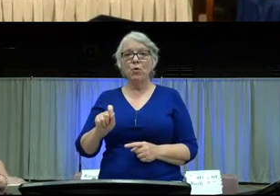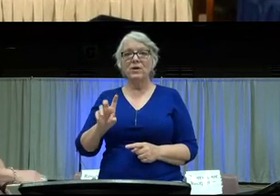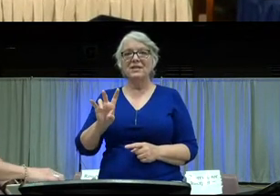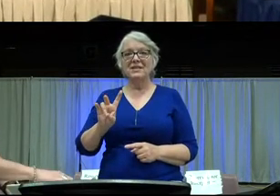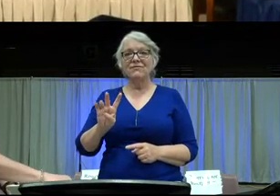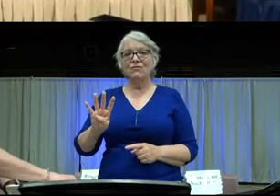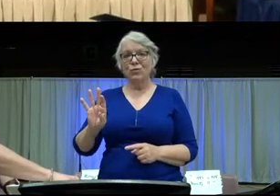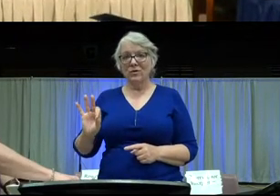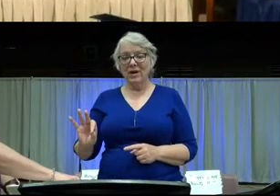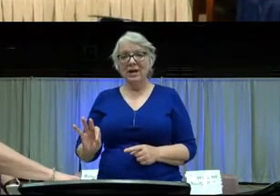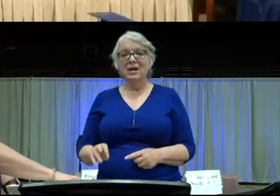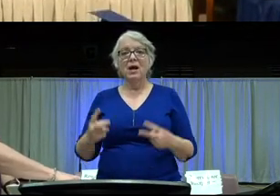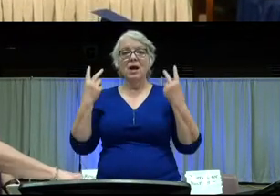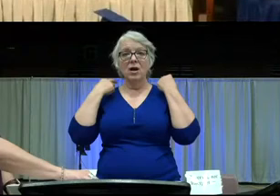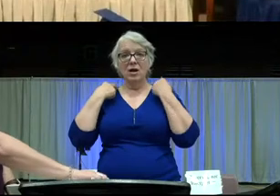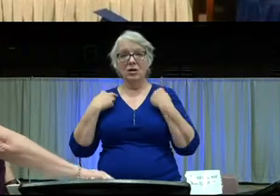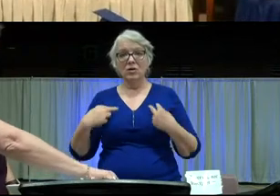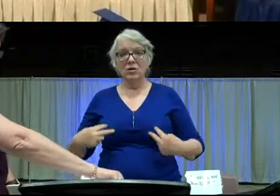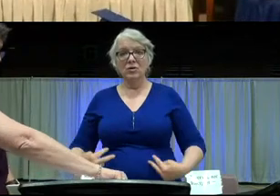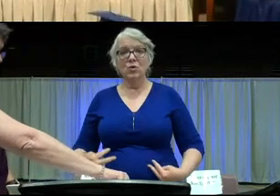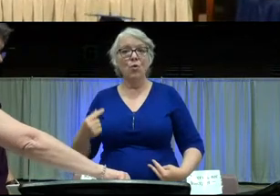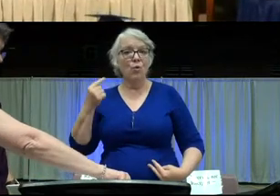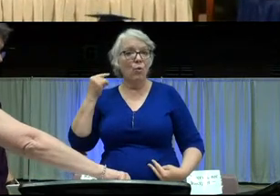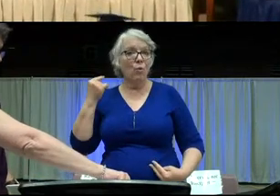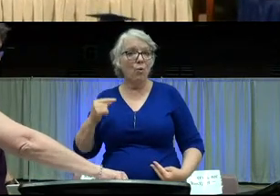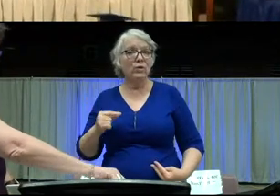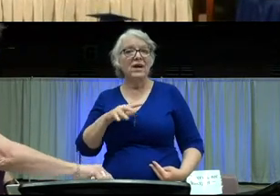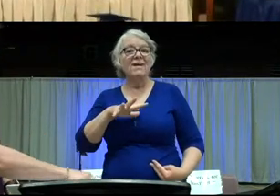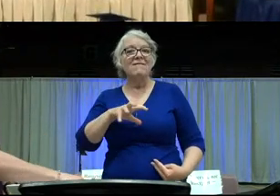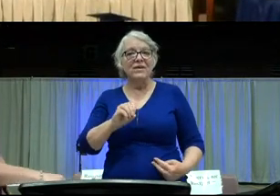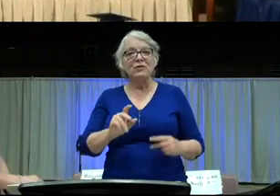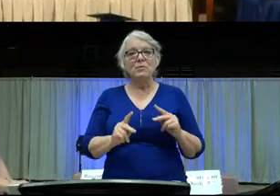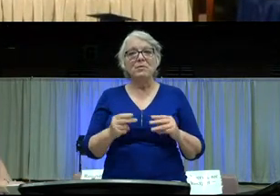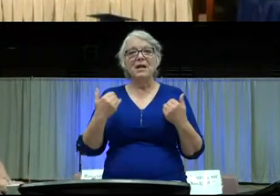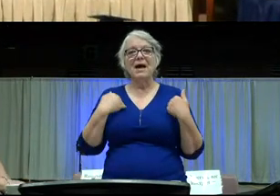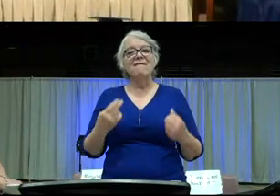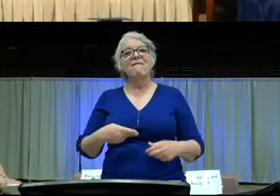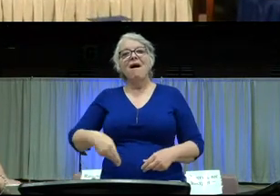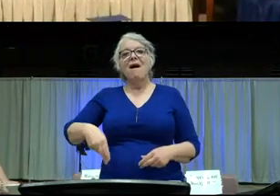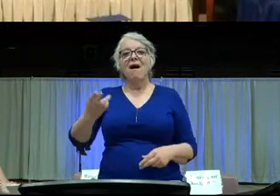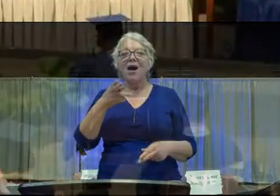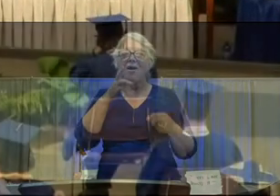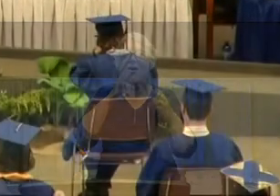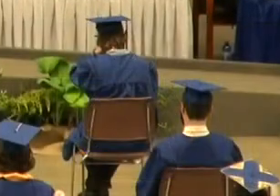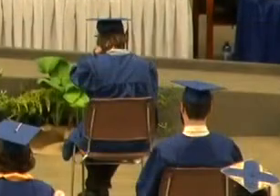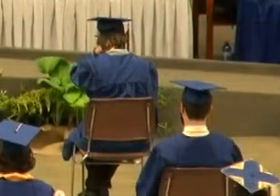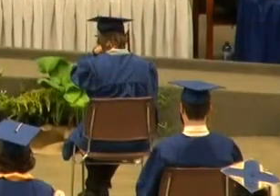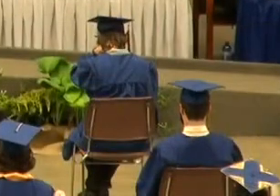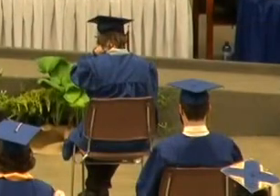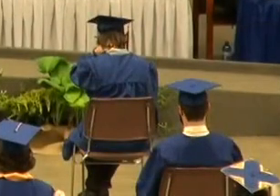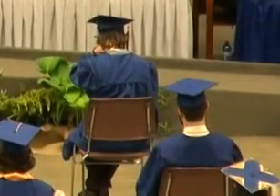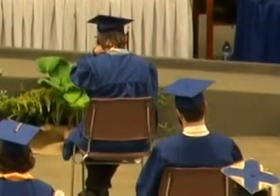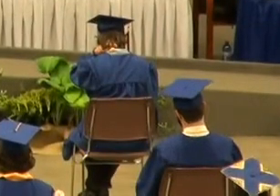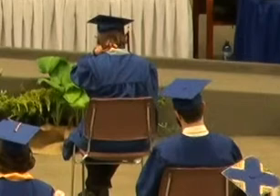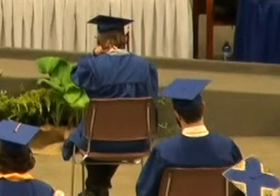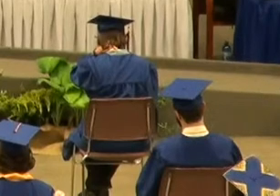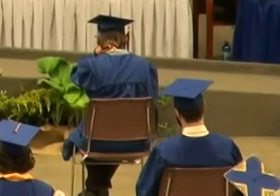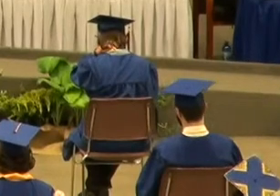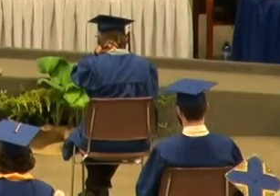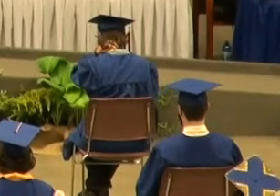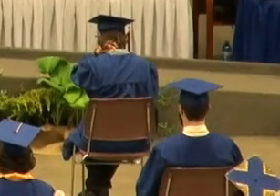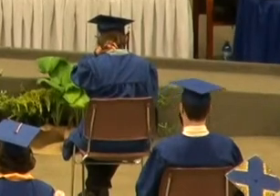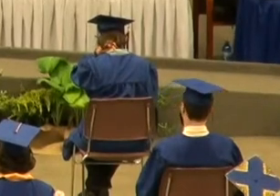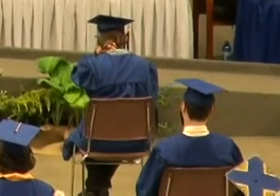double gold cords, 50 of you are graduating with high honors, a GPA of